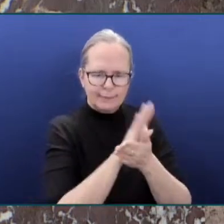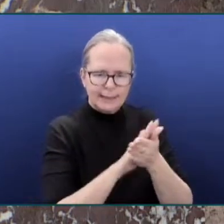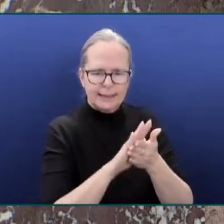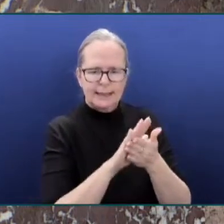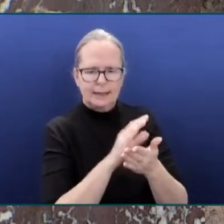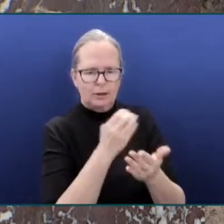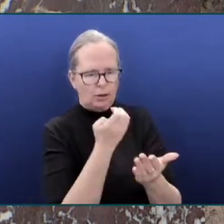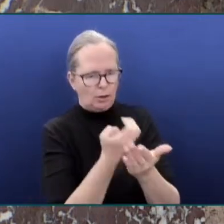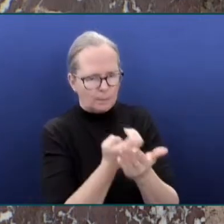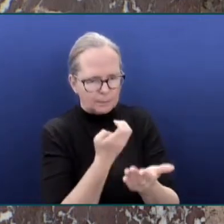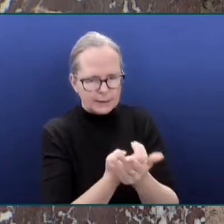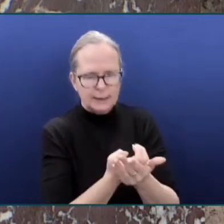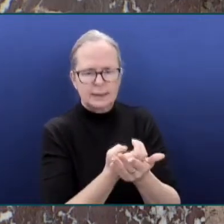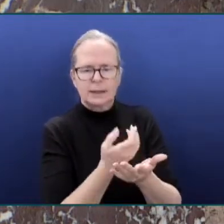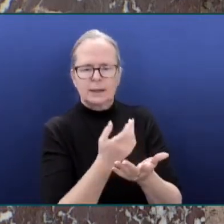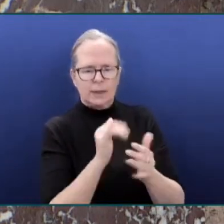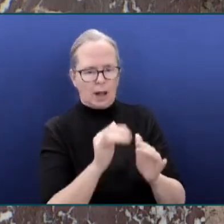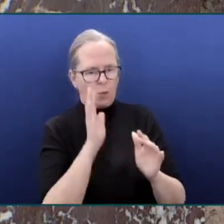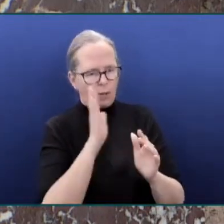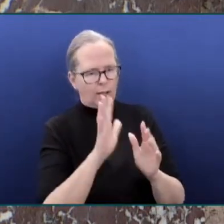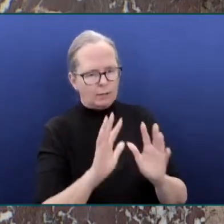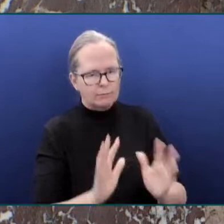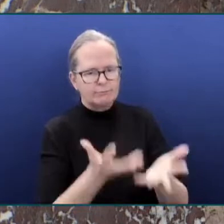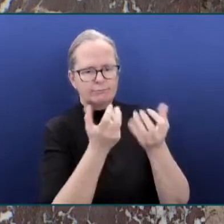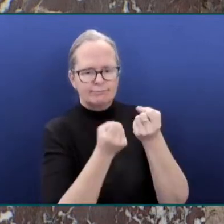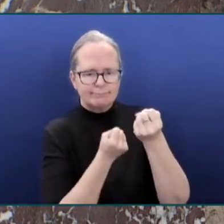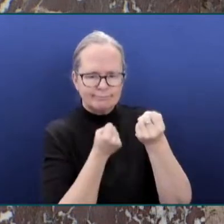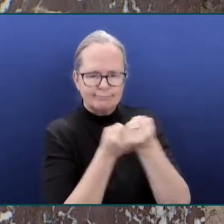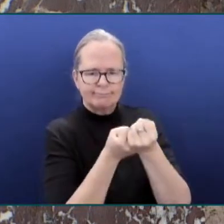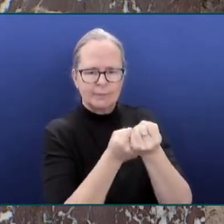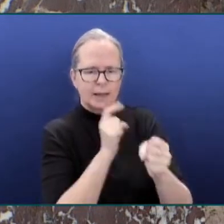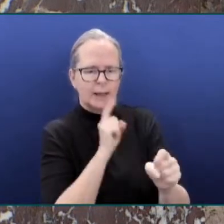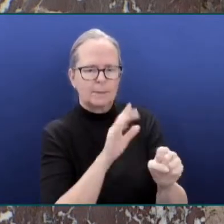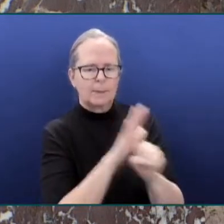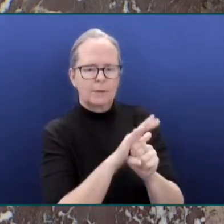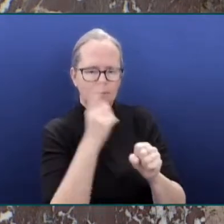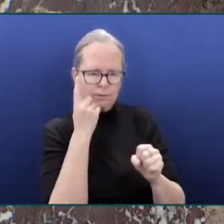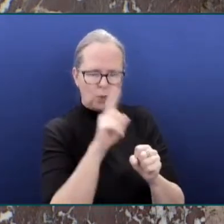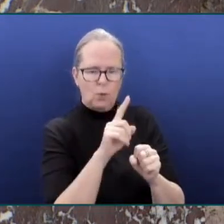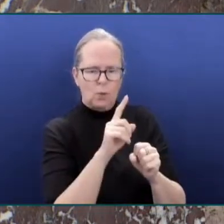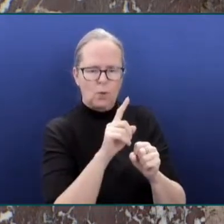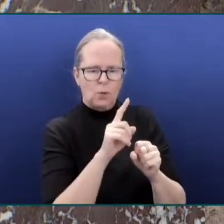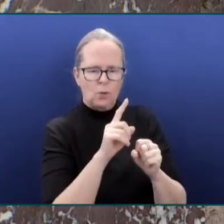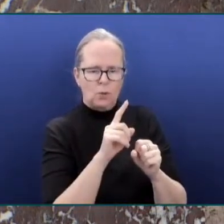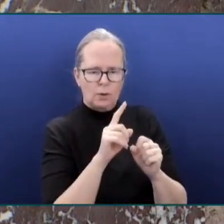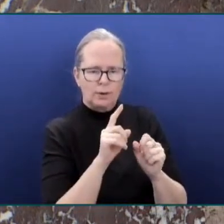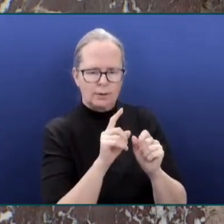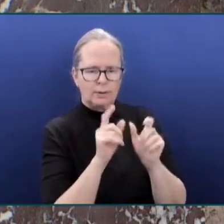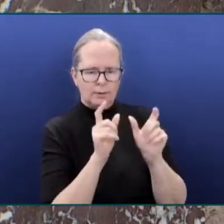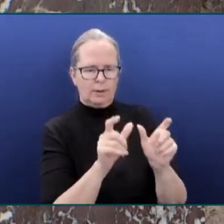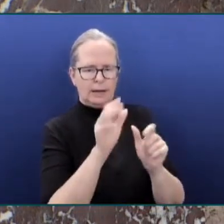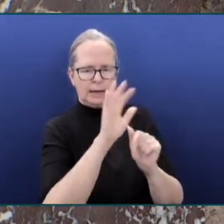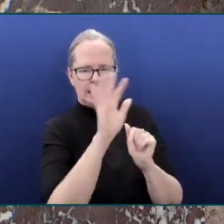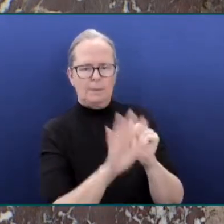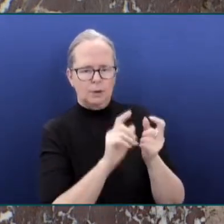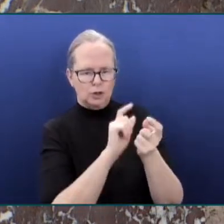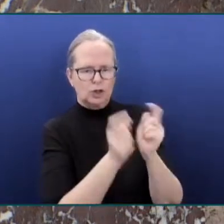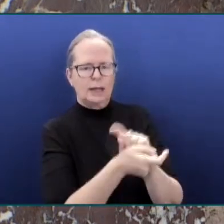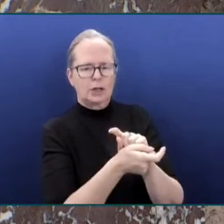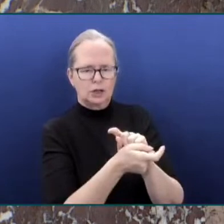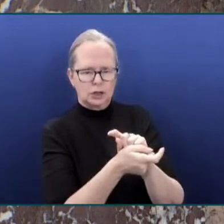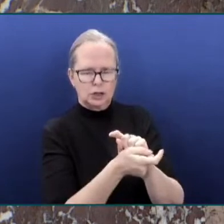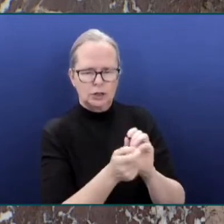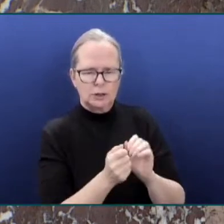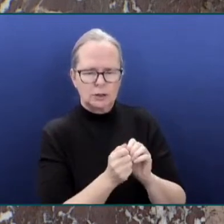climate commitments while also supporting new opportunities in clean energy and technology, setting up the success